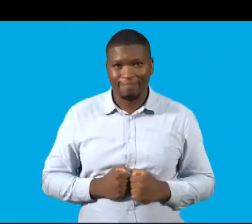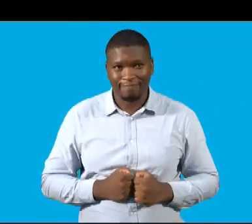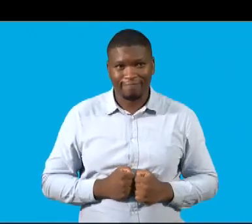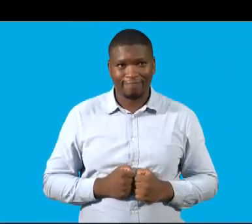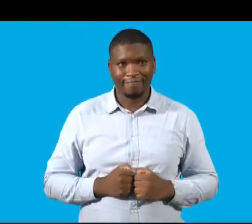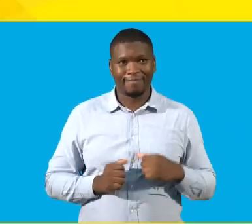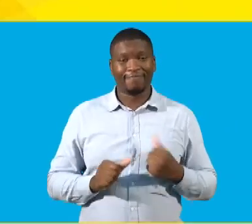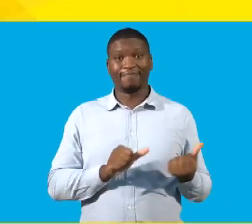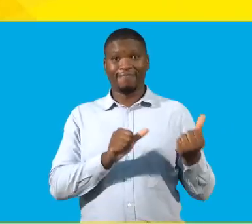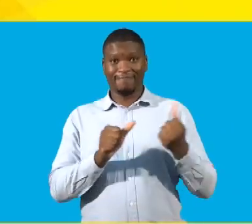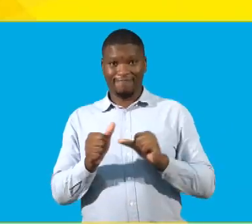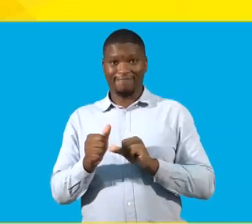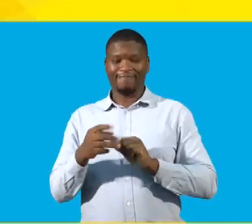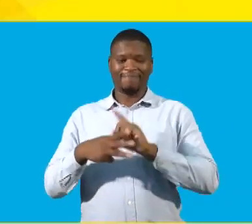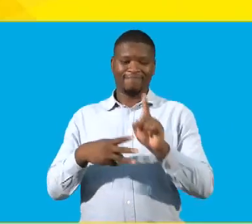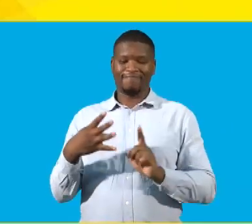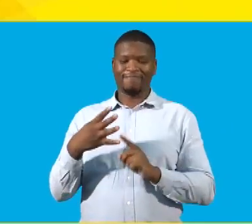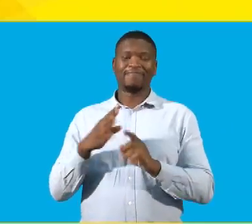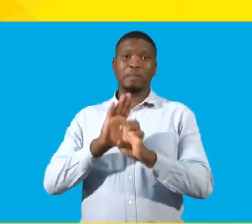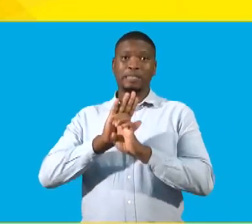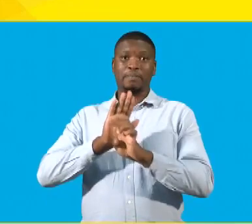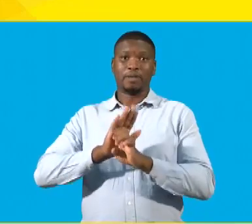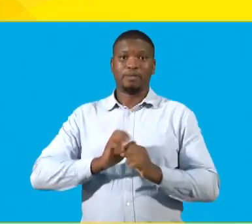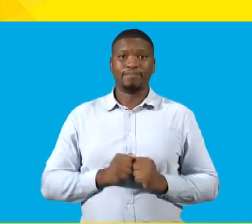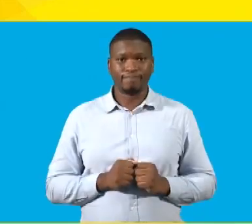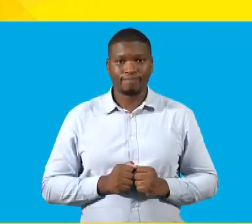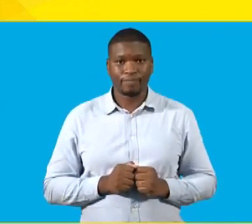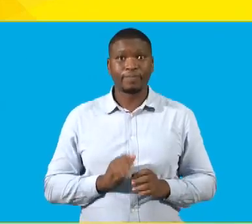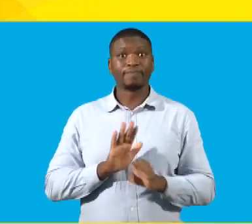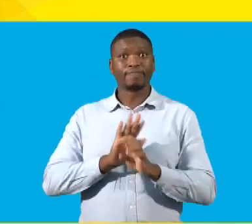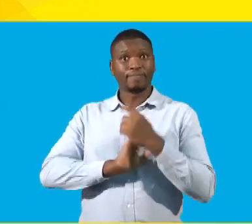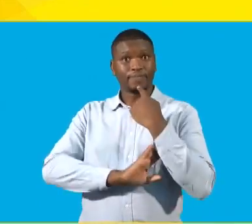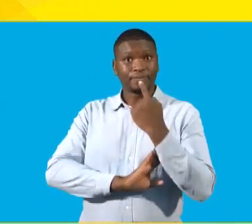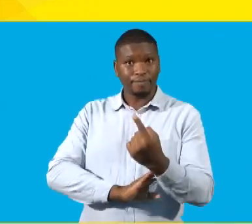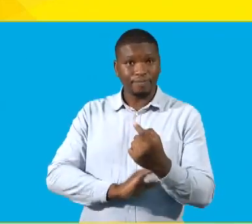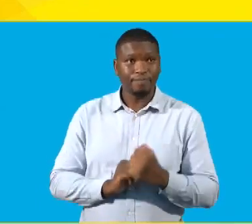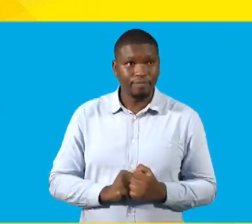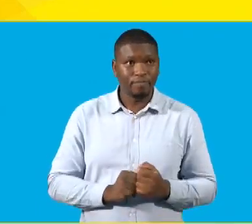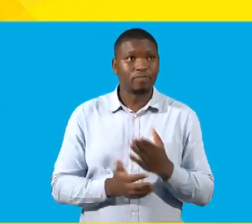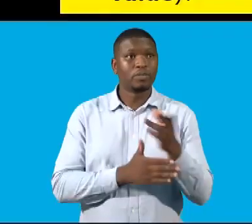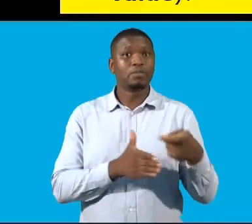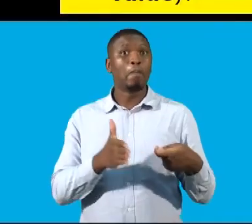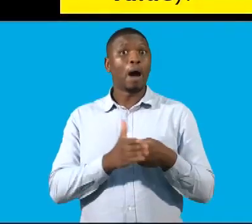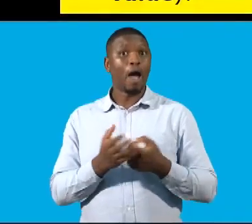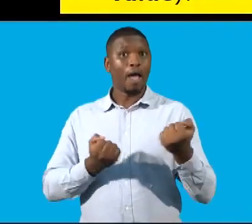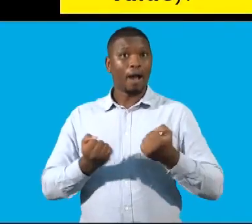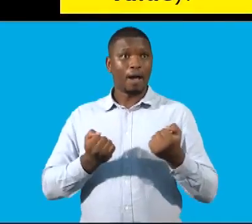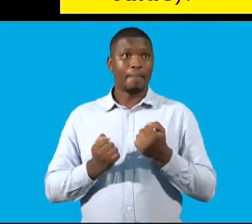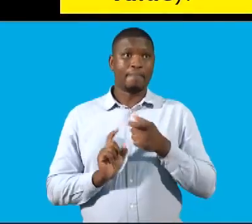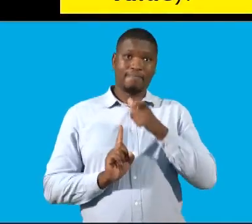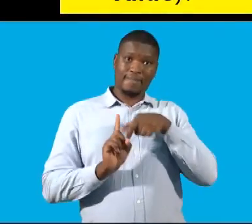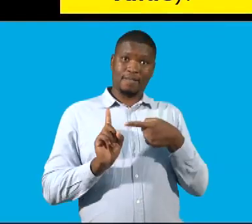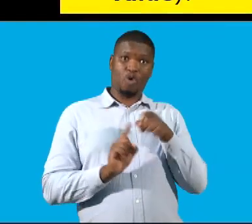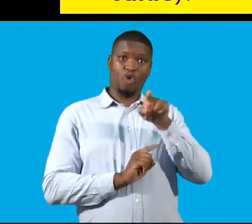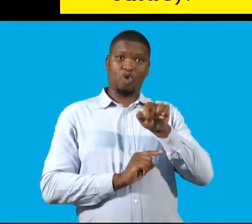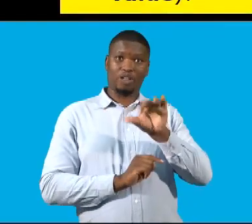tractor. Let's go over to a second example. Now, this example says, in order to buy a car, Zach